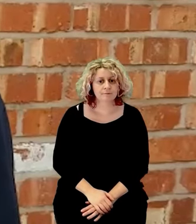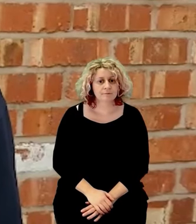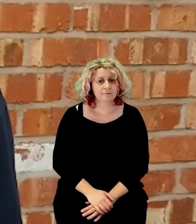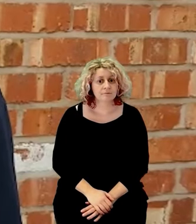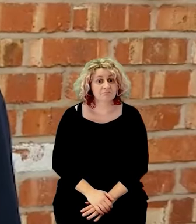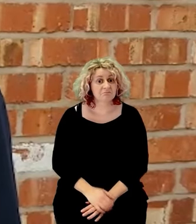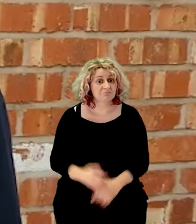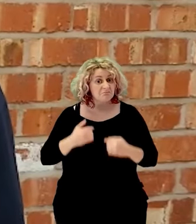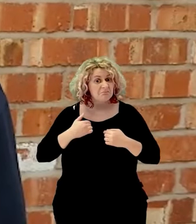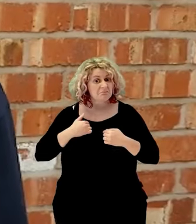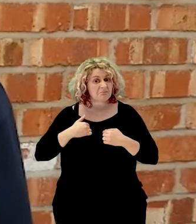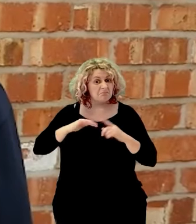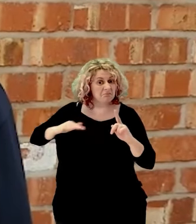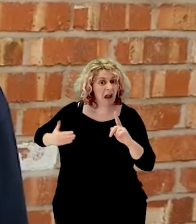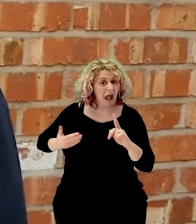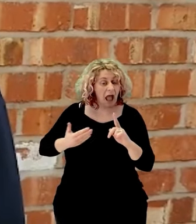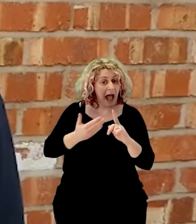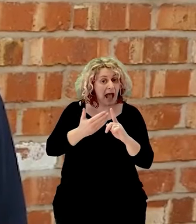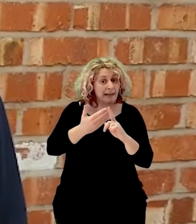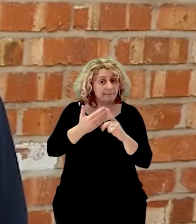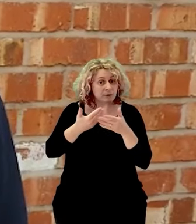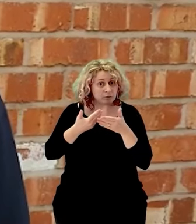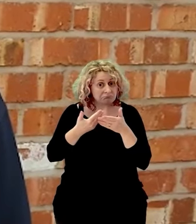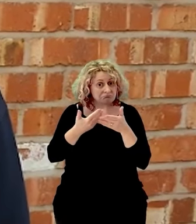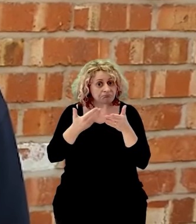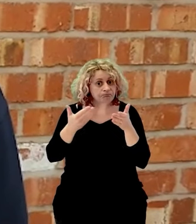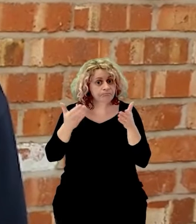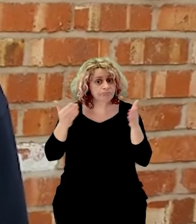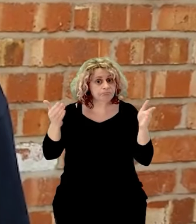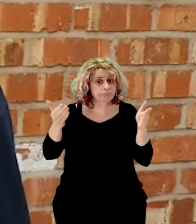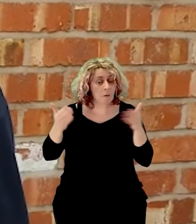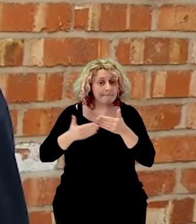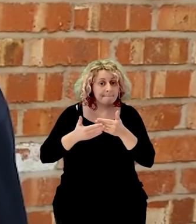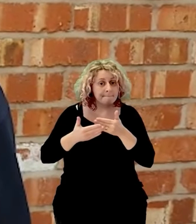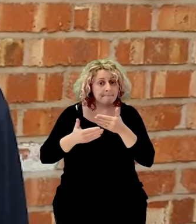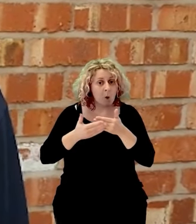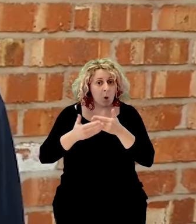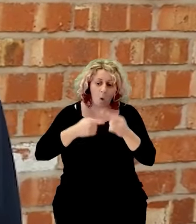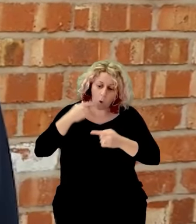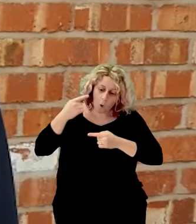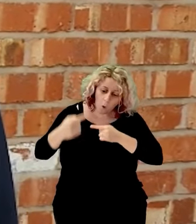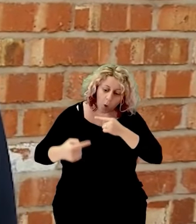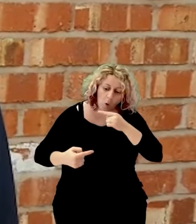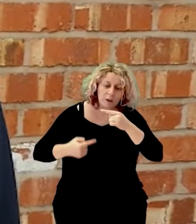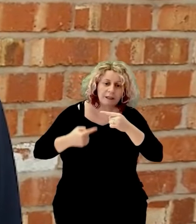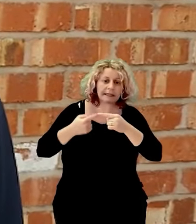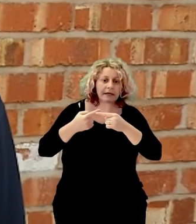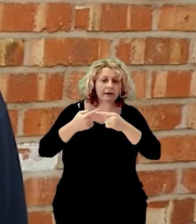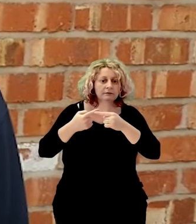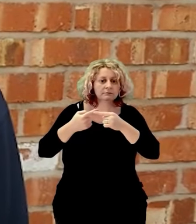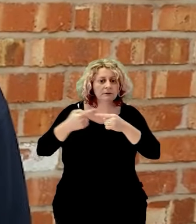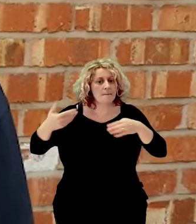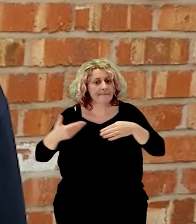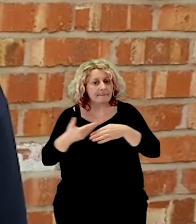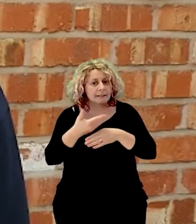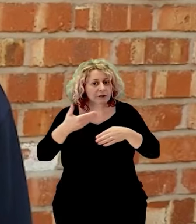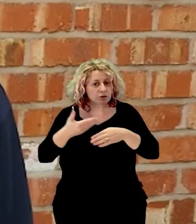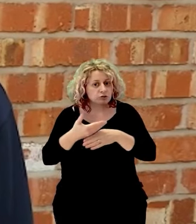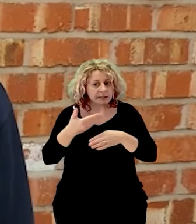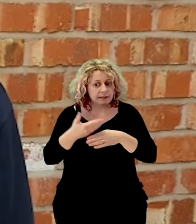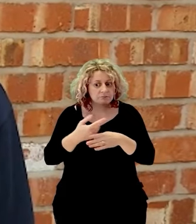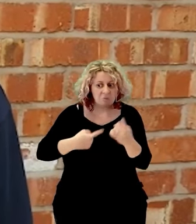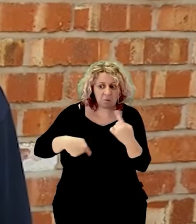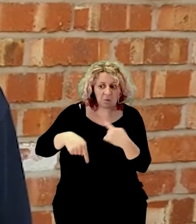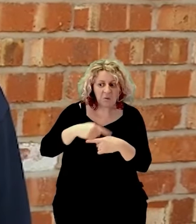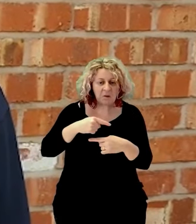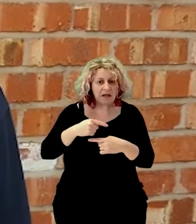Our vision's developed to extend into all year round ministry. That's the same vision that lies behind the Durham Project. We're passionate